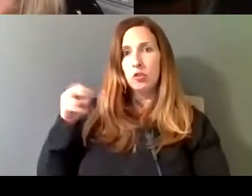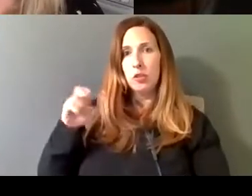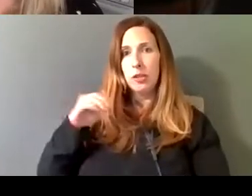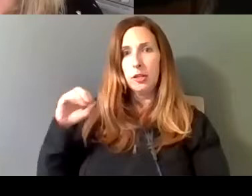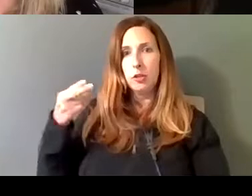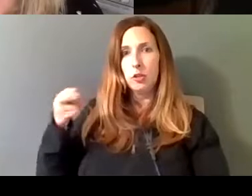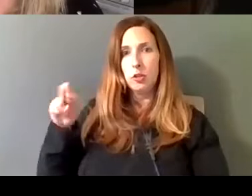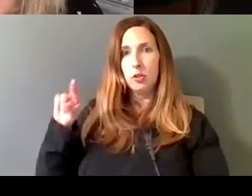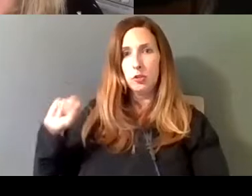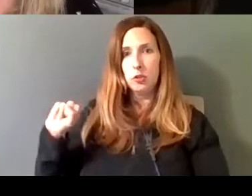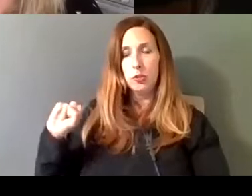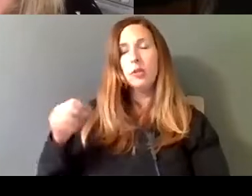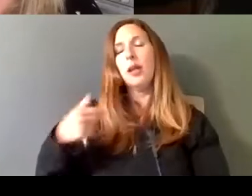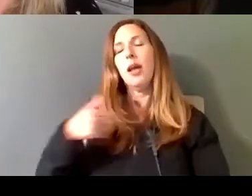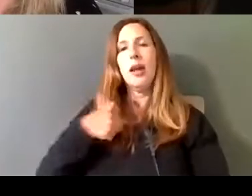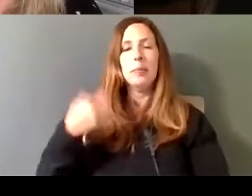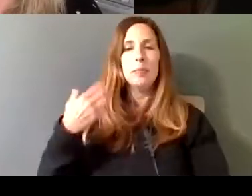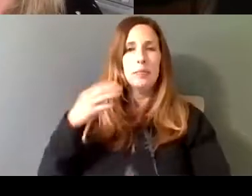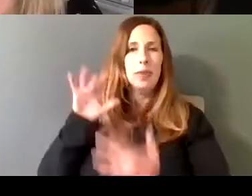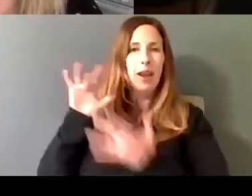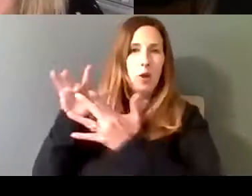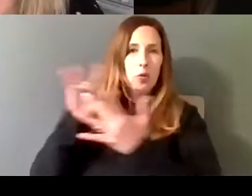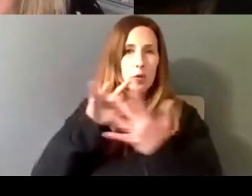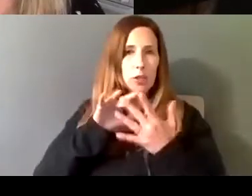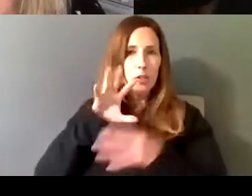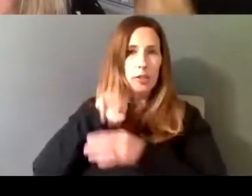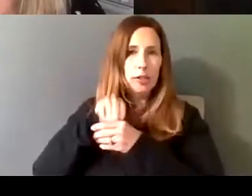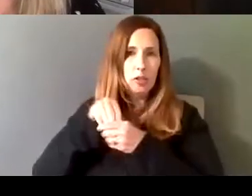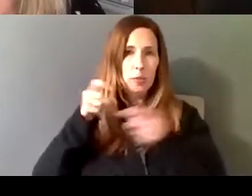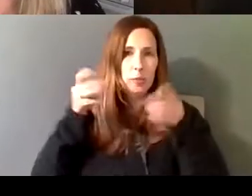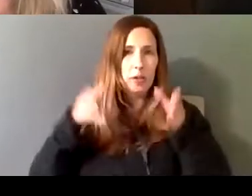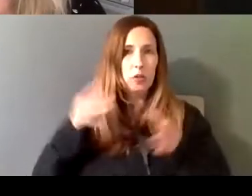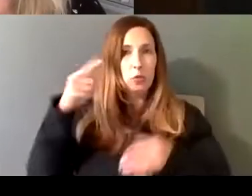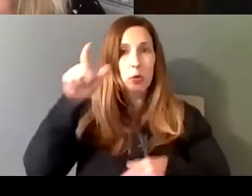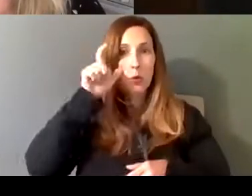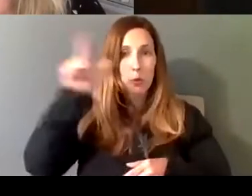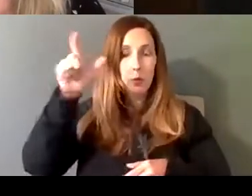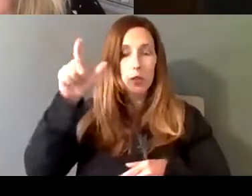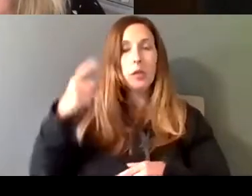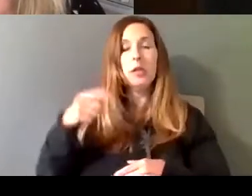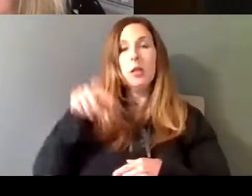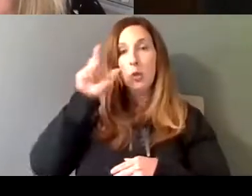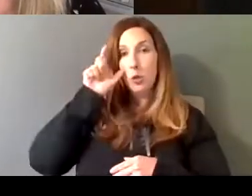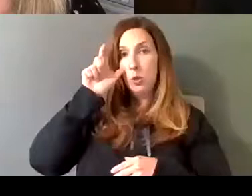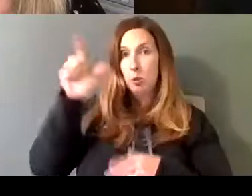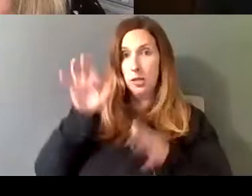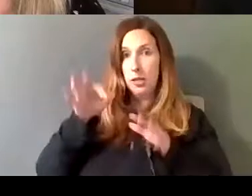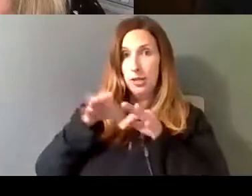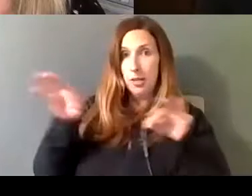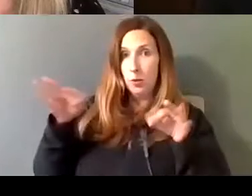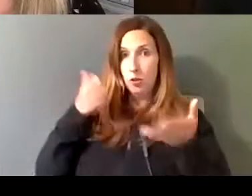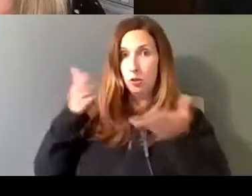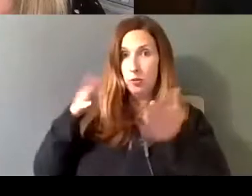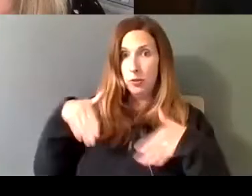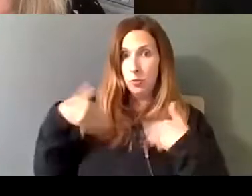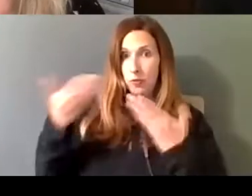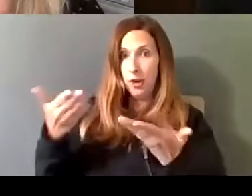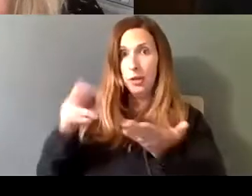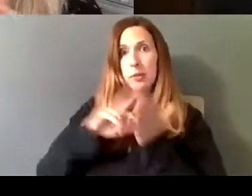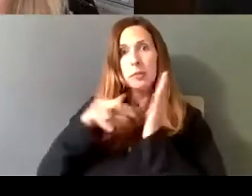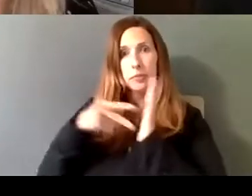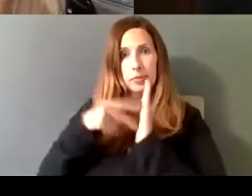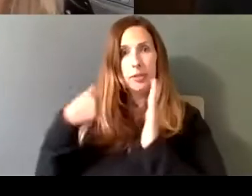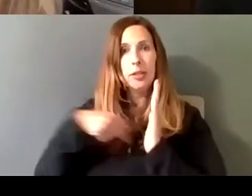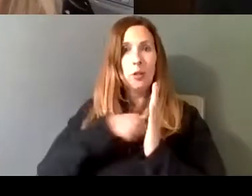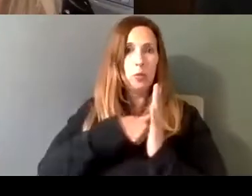and Engagement Manager for Luna Language Services. Luna is a language services provider, which means we engage in work like